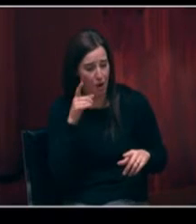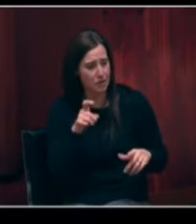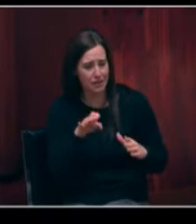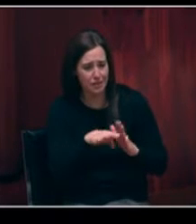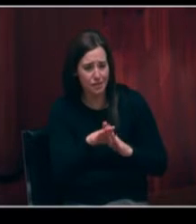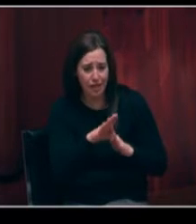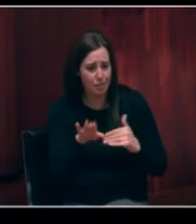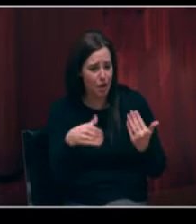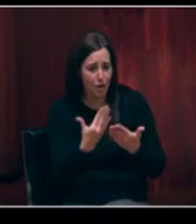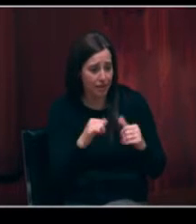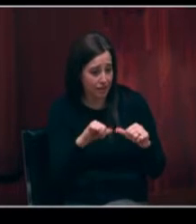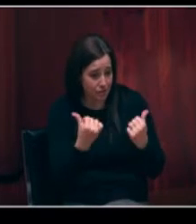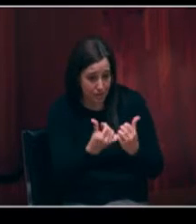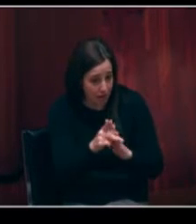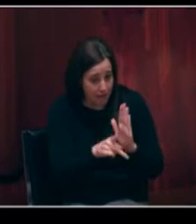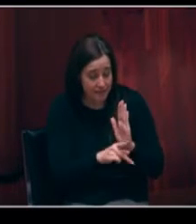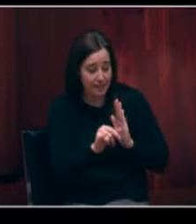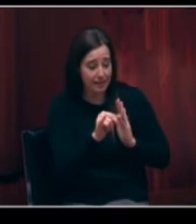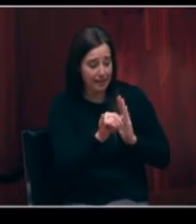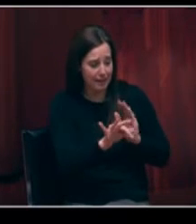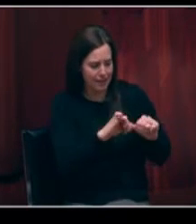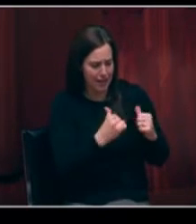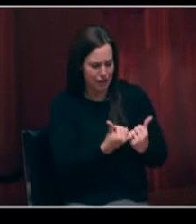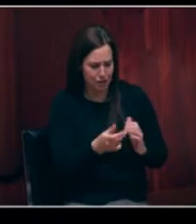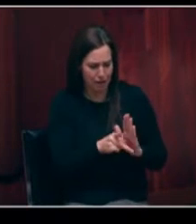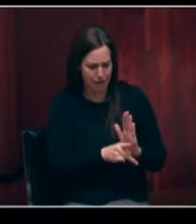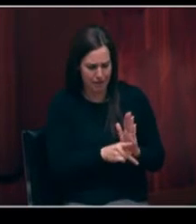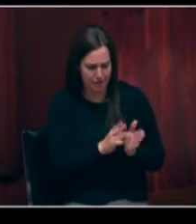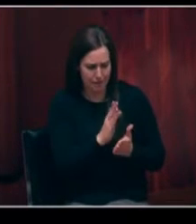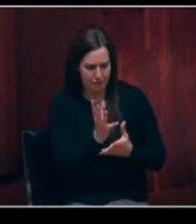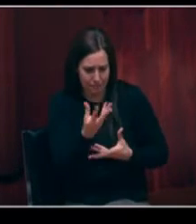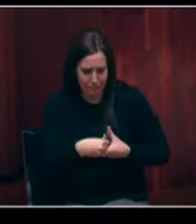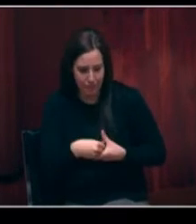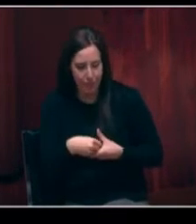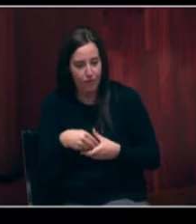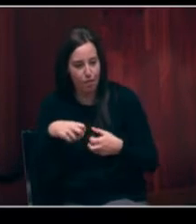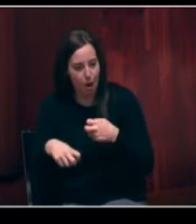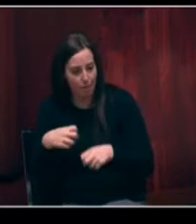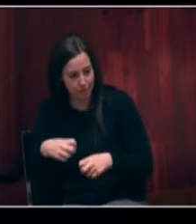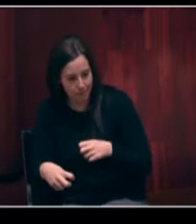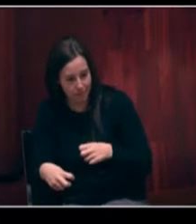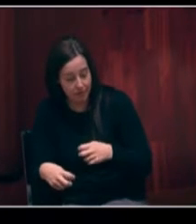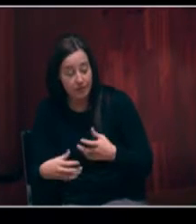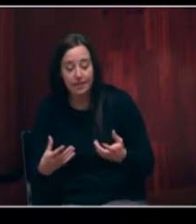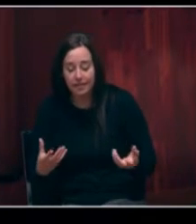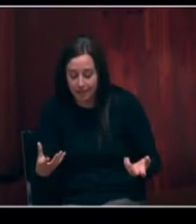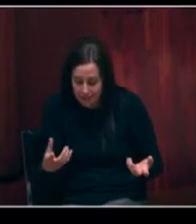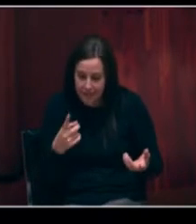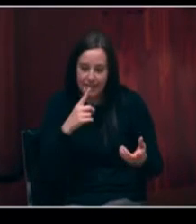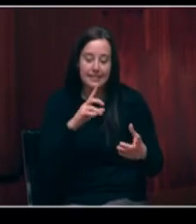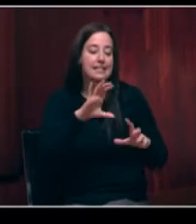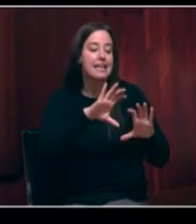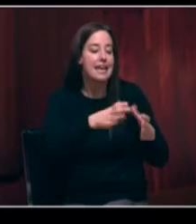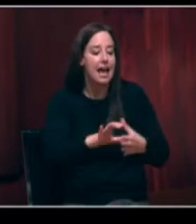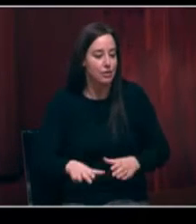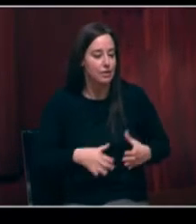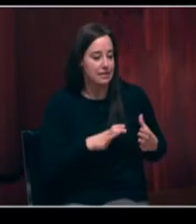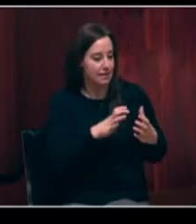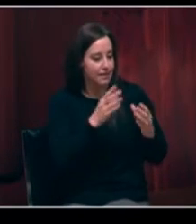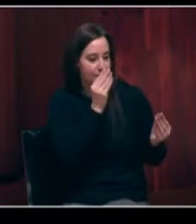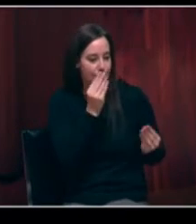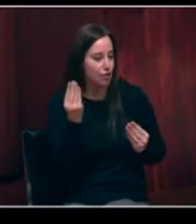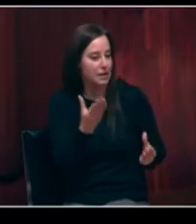of these agency policies if agency policies are part of the problem? And it really comes down to the categories of information or the information types that